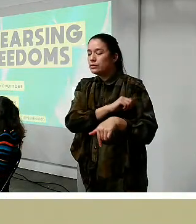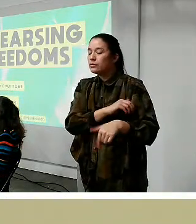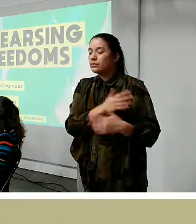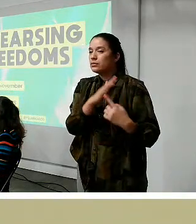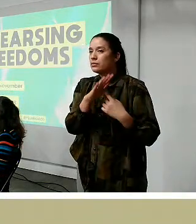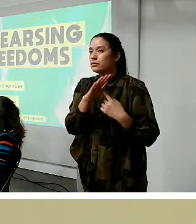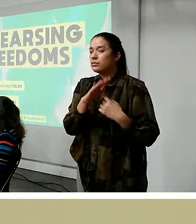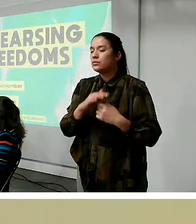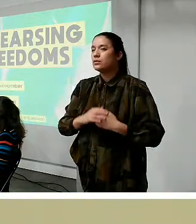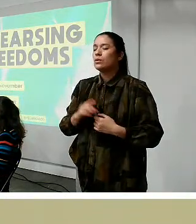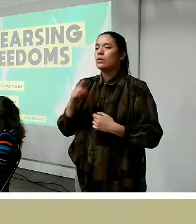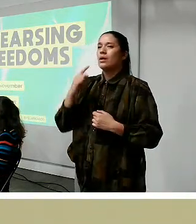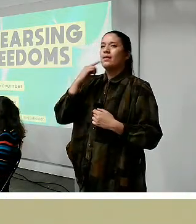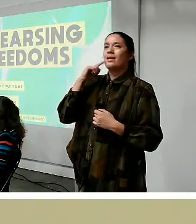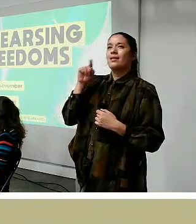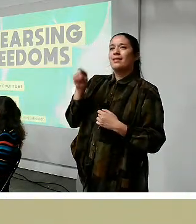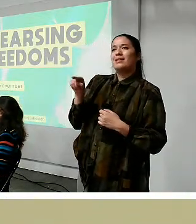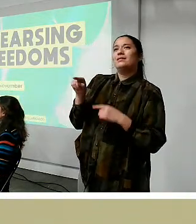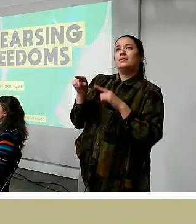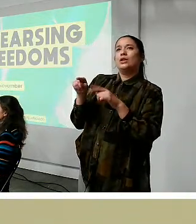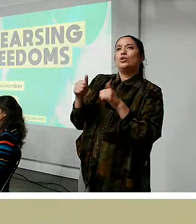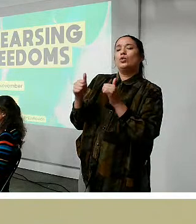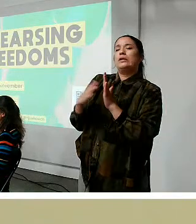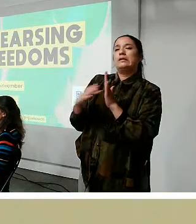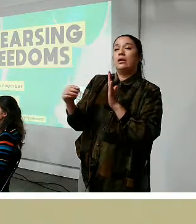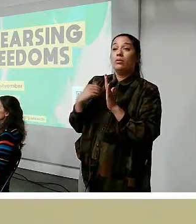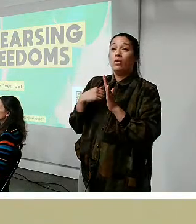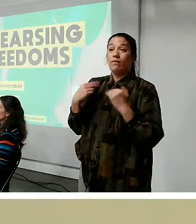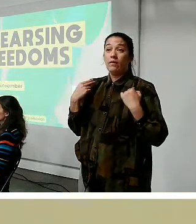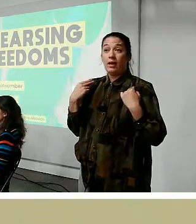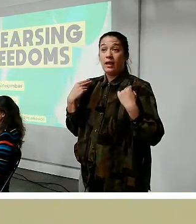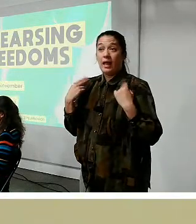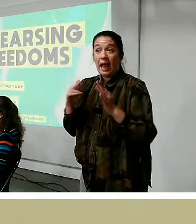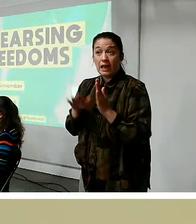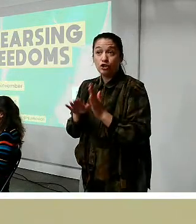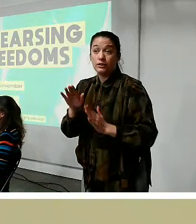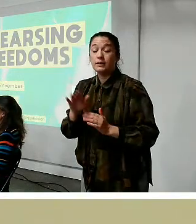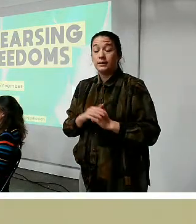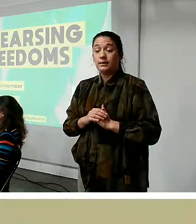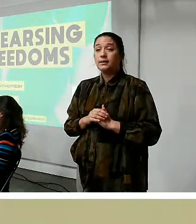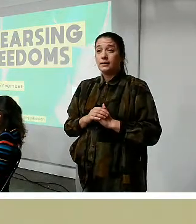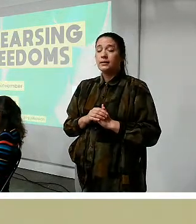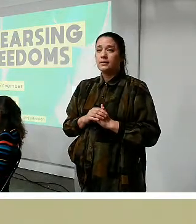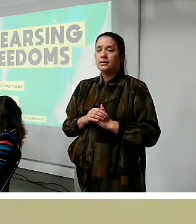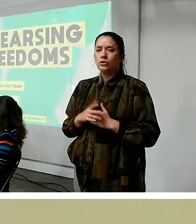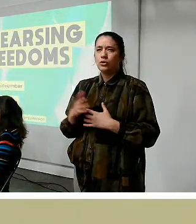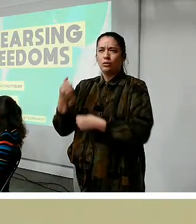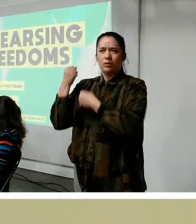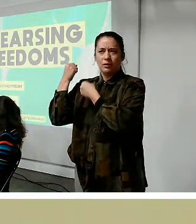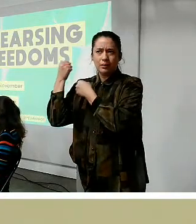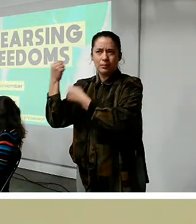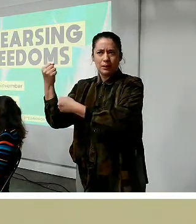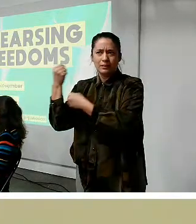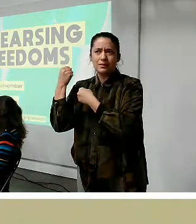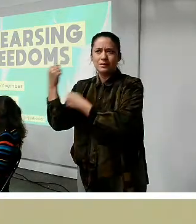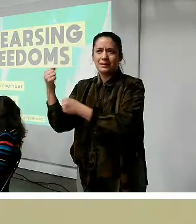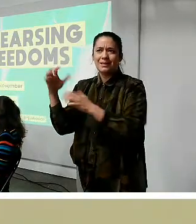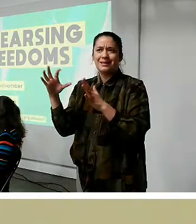that was a good example of agency. And I can think of others, like the campaign against Depa Bavera, which was